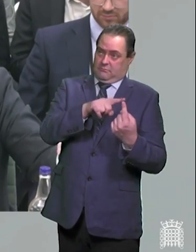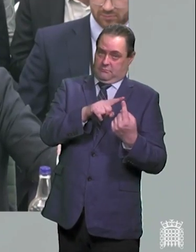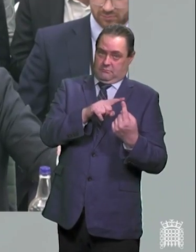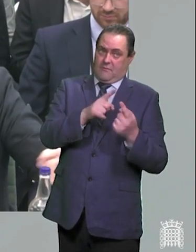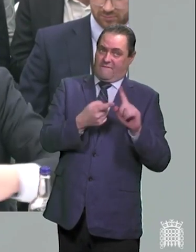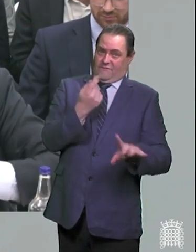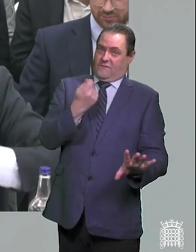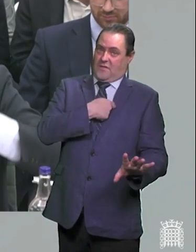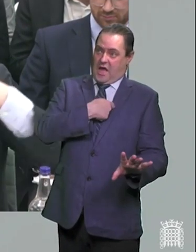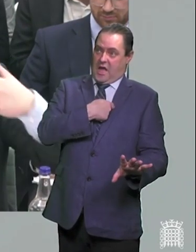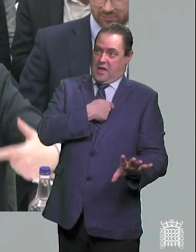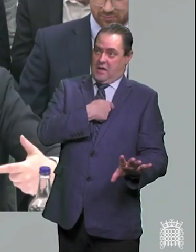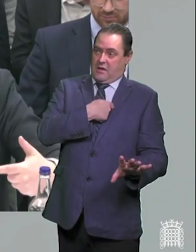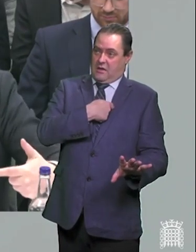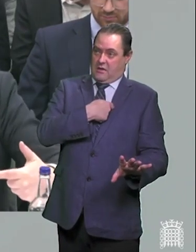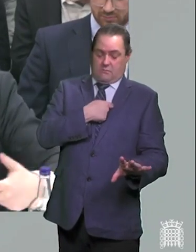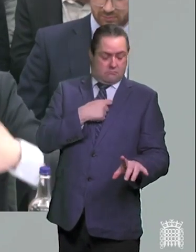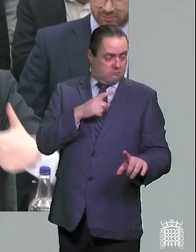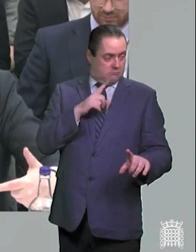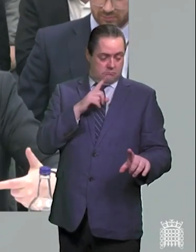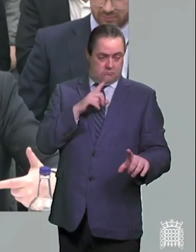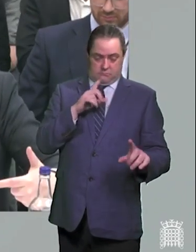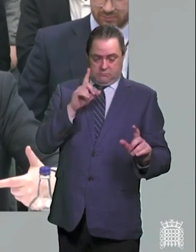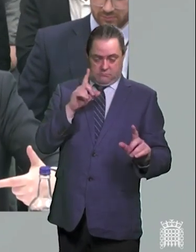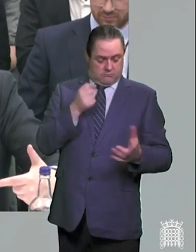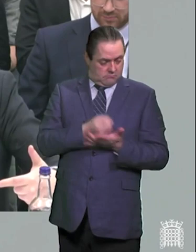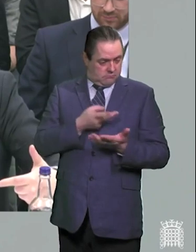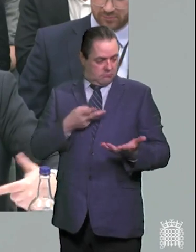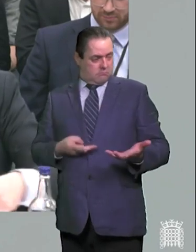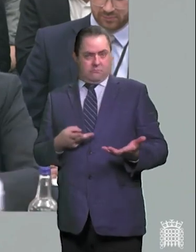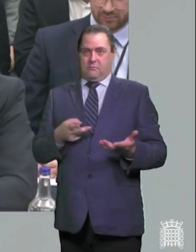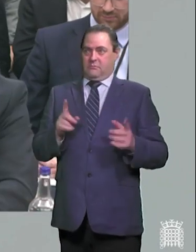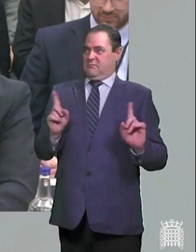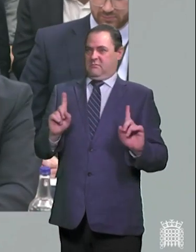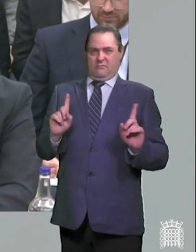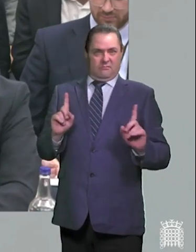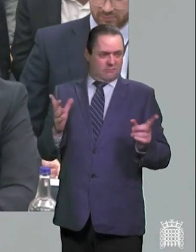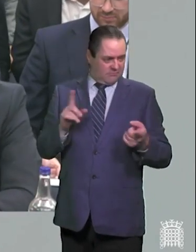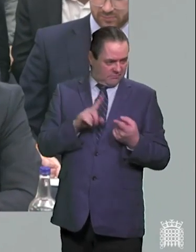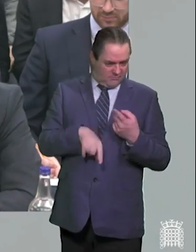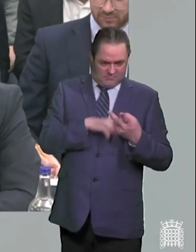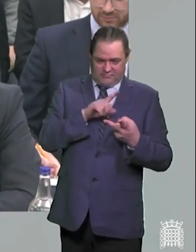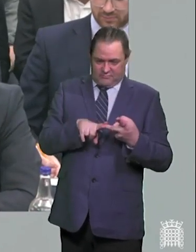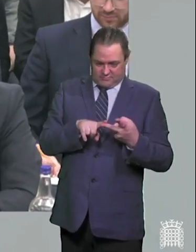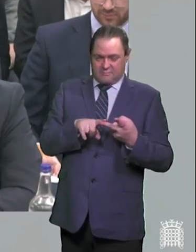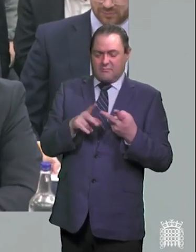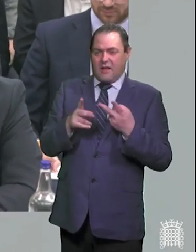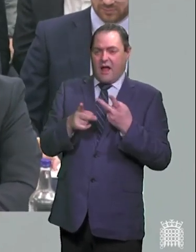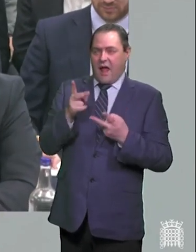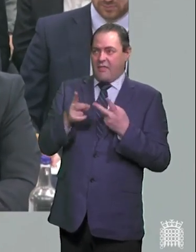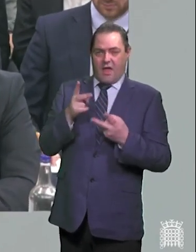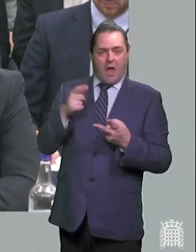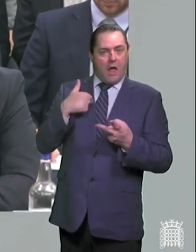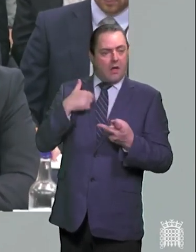received an FPN, which boggled my mind because I couldn't understand why I got it, and the others where I